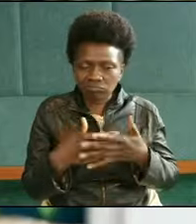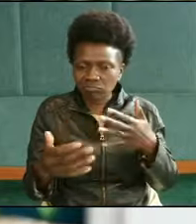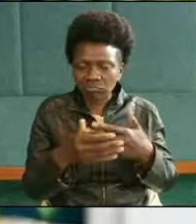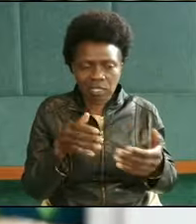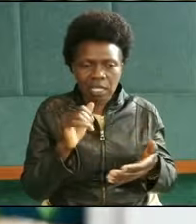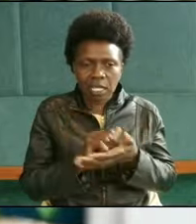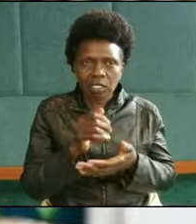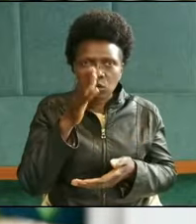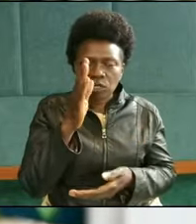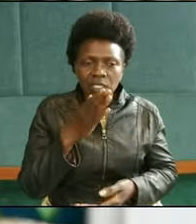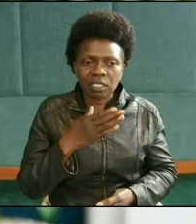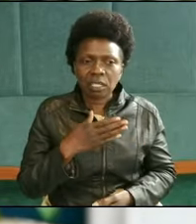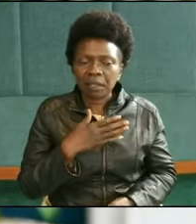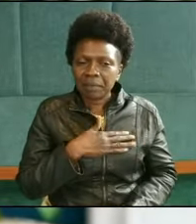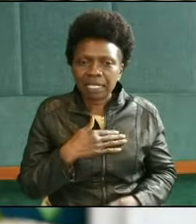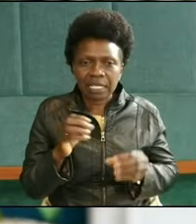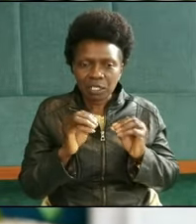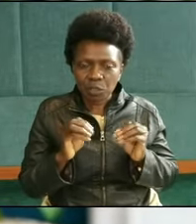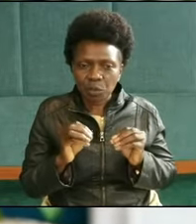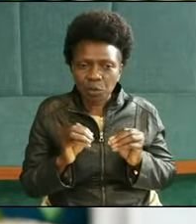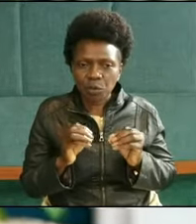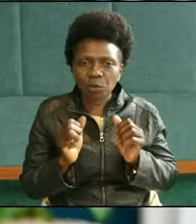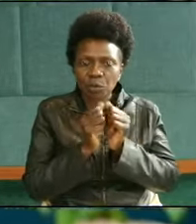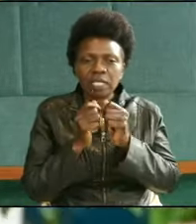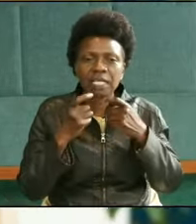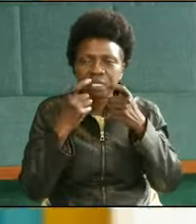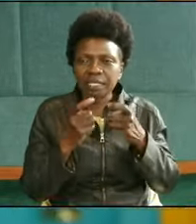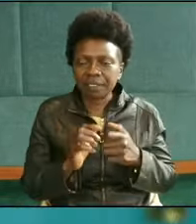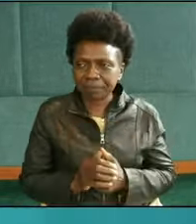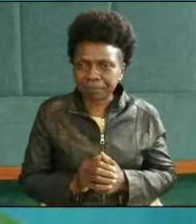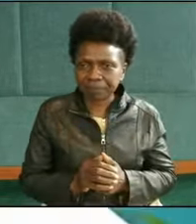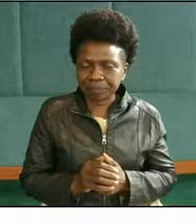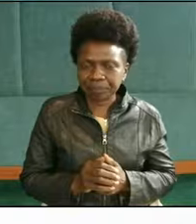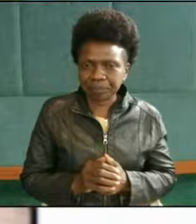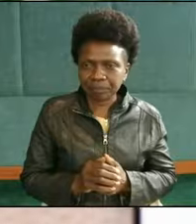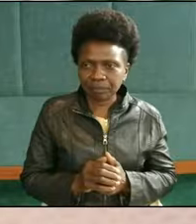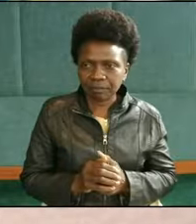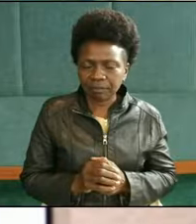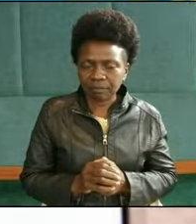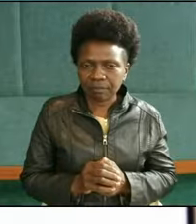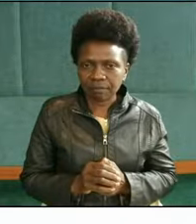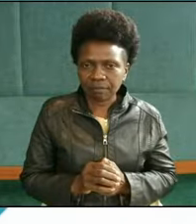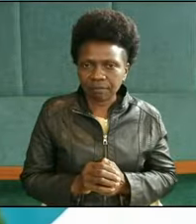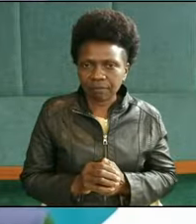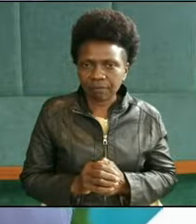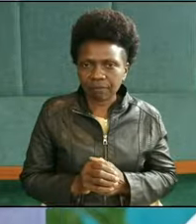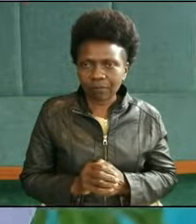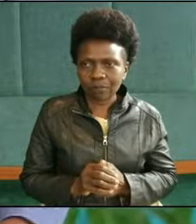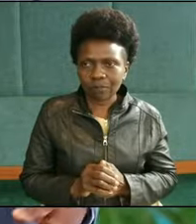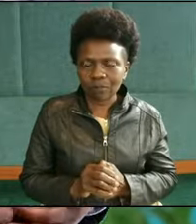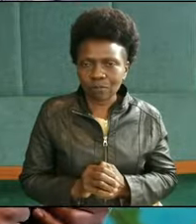is displeased with the sin. By the way, you might even boast that you are sinning.